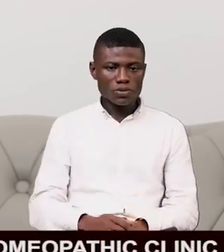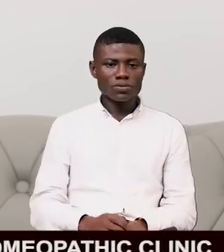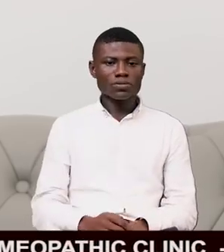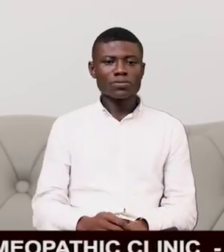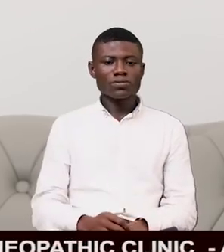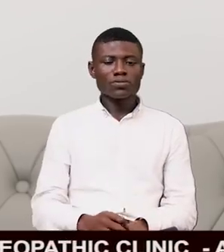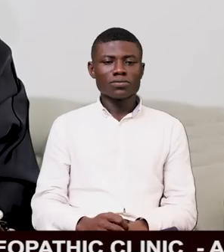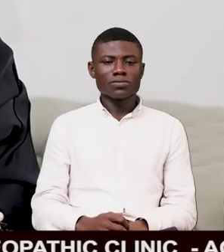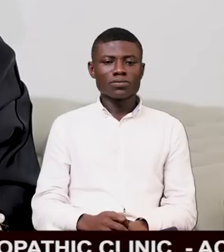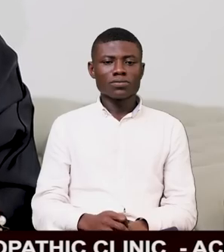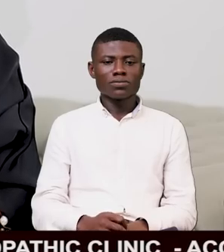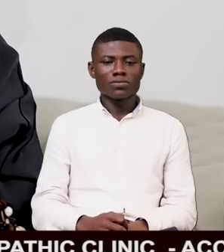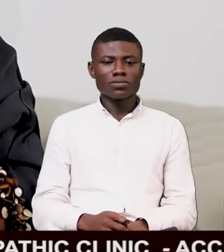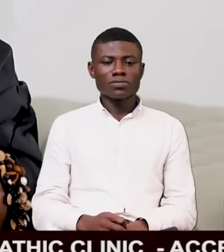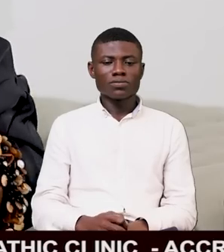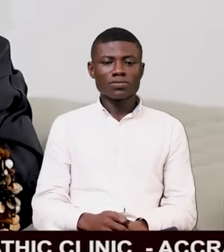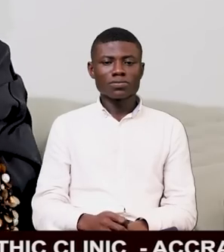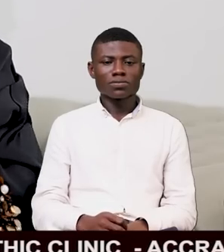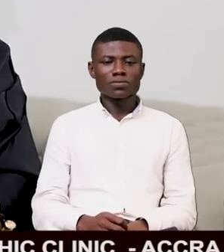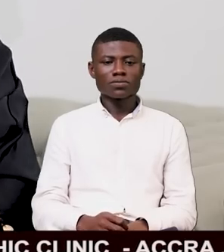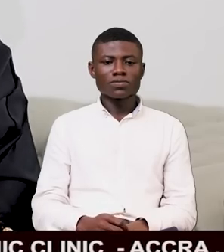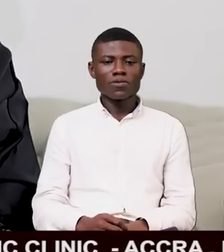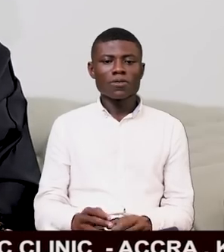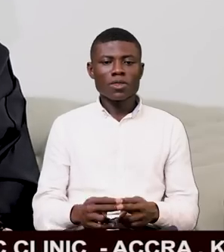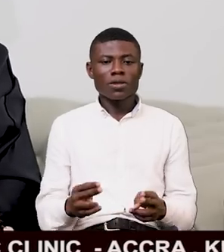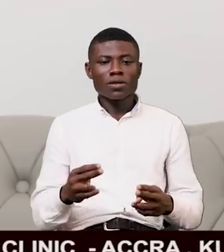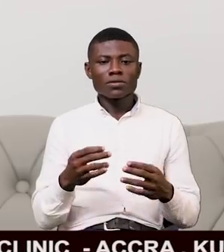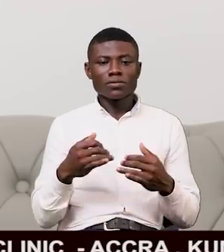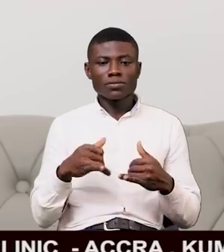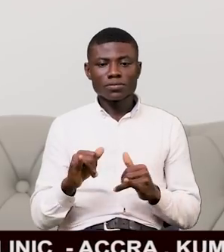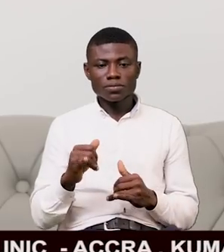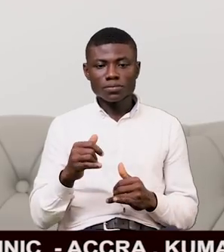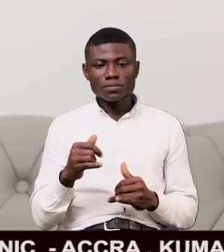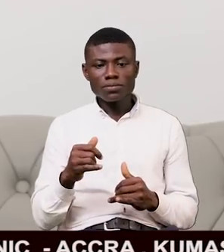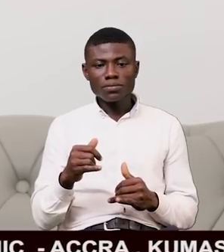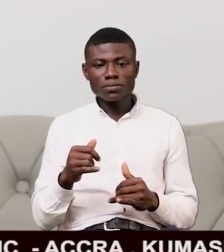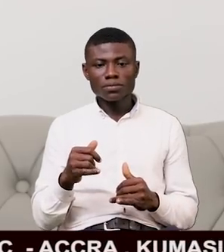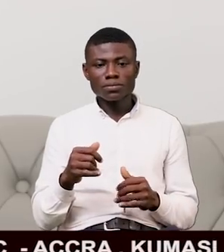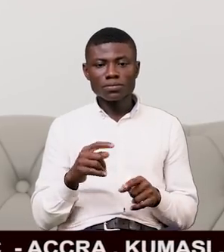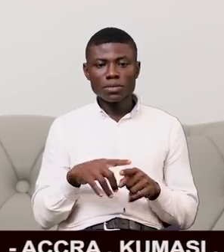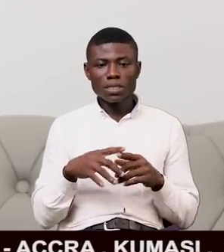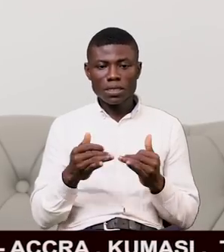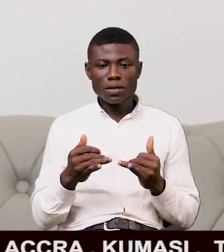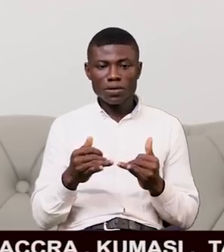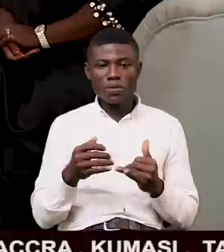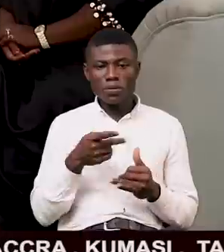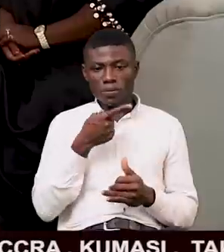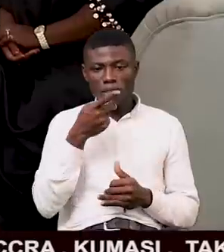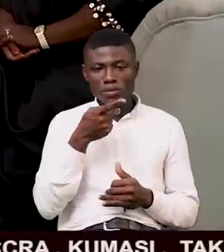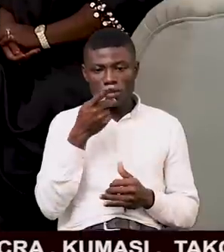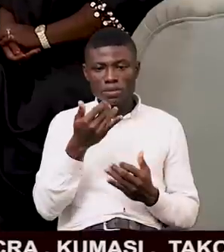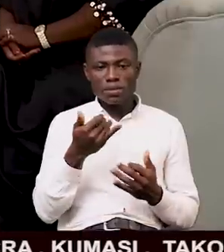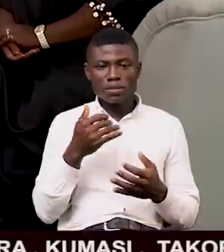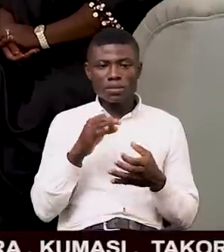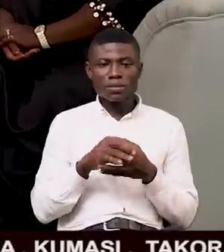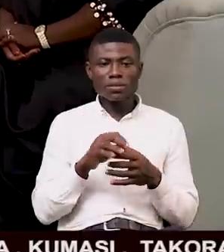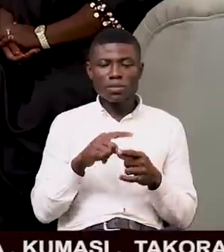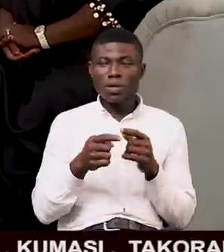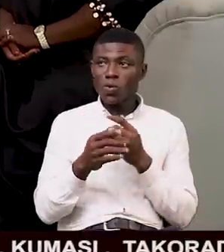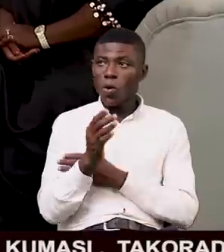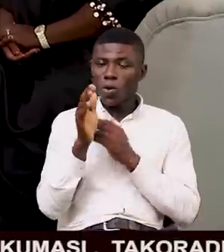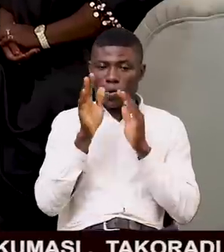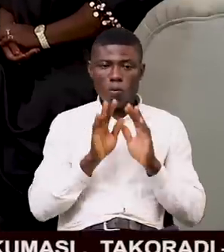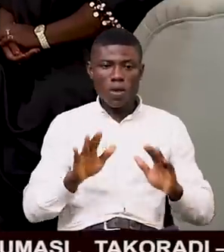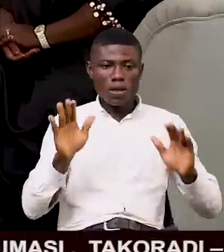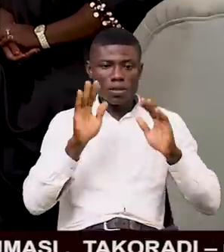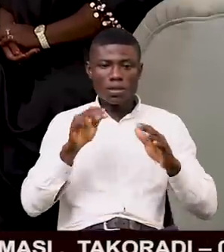ye enti ukru sa do ko Pentecost on back to my roots and God is so